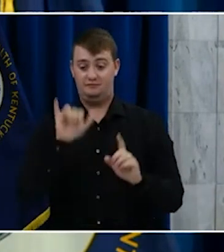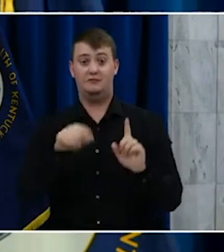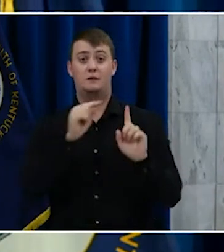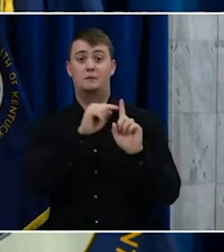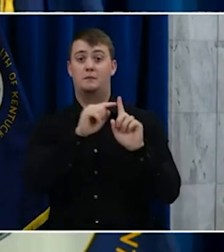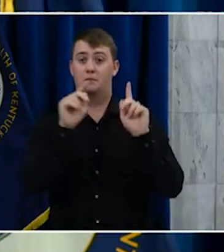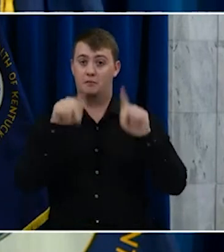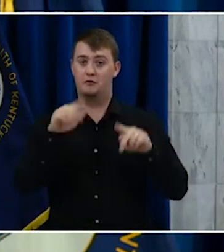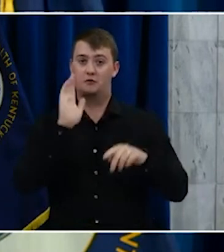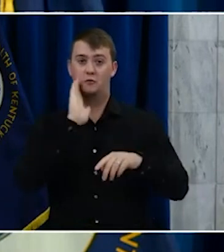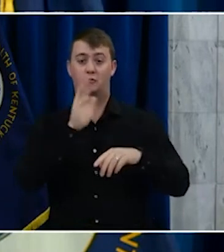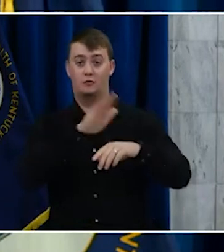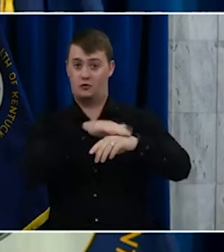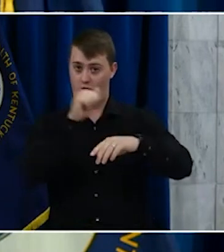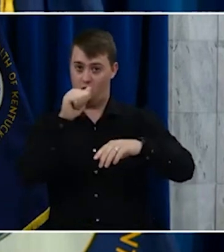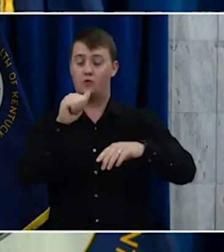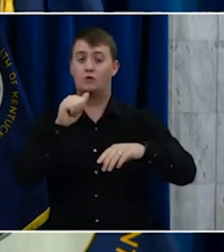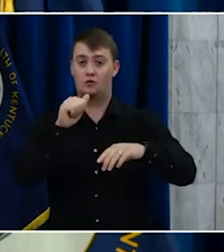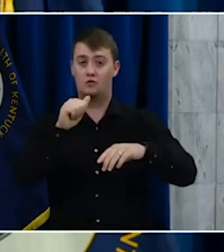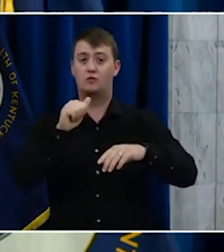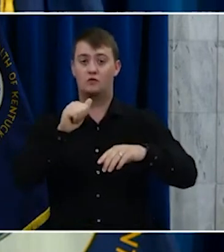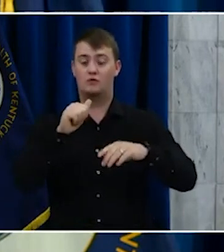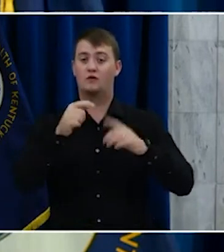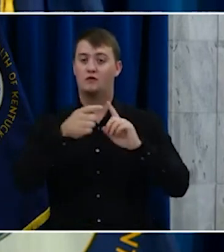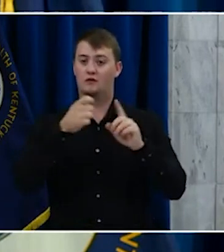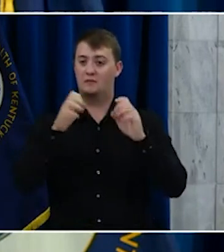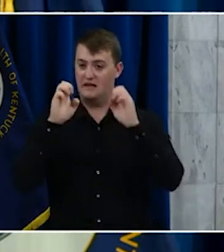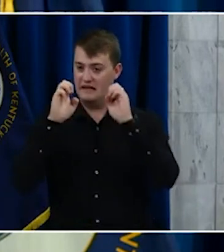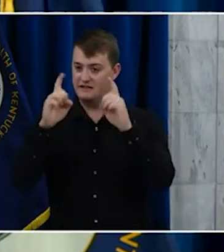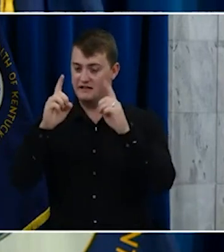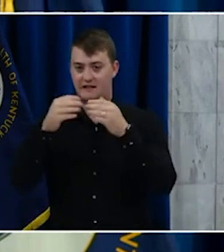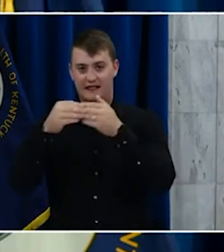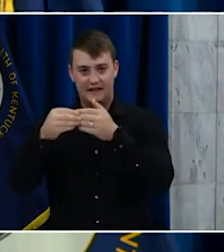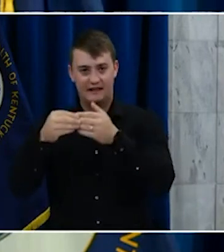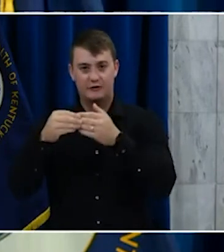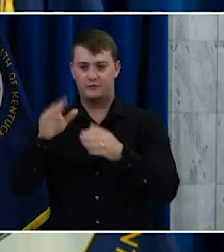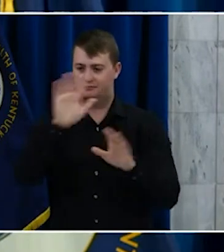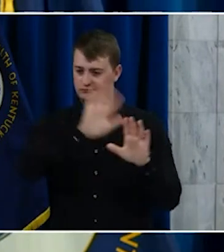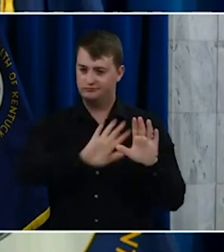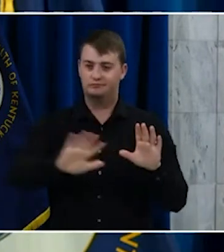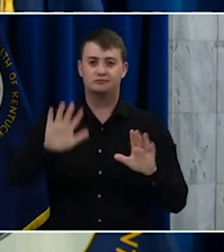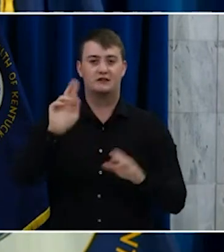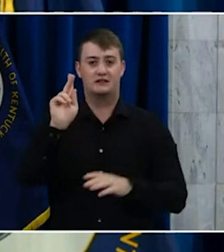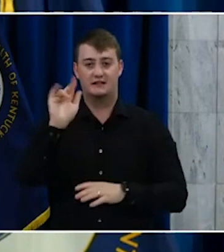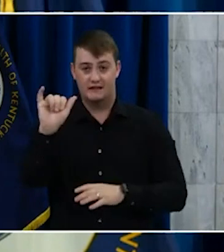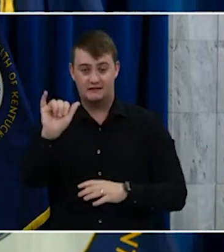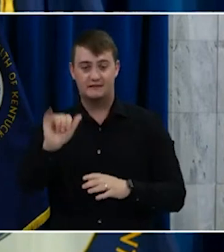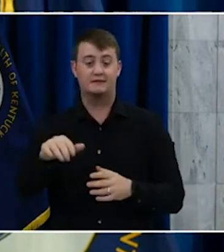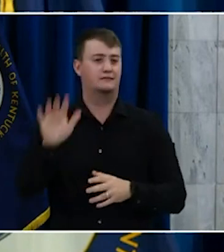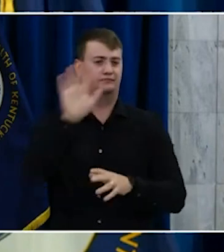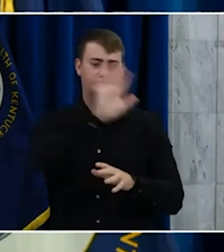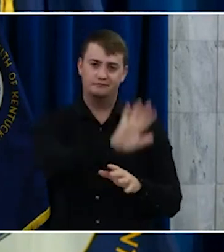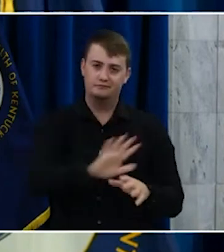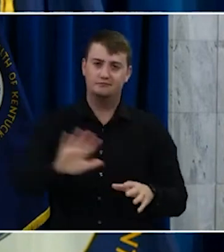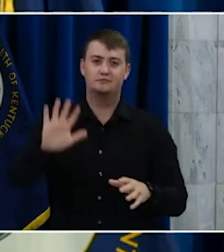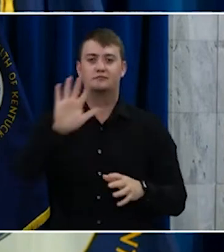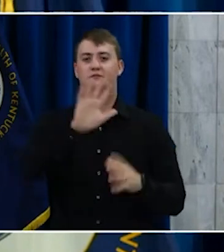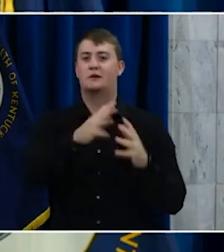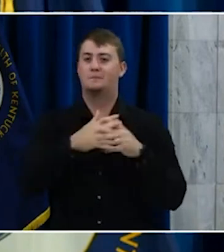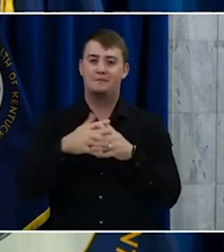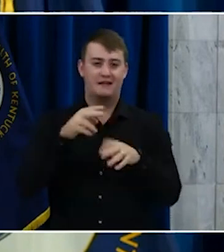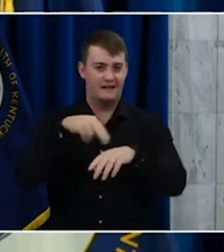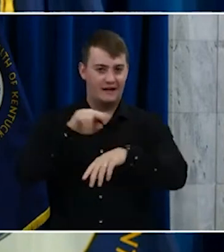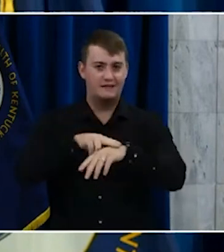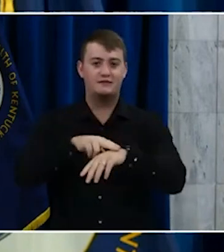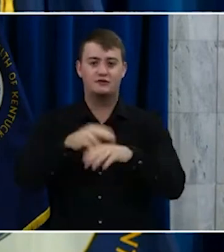individual will be called upon by education leaders across Kentucky and across the nation to